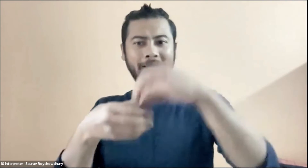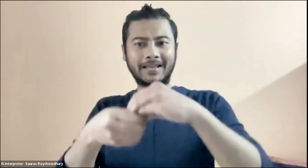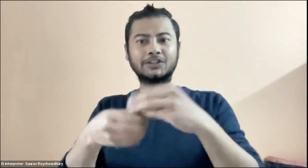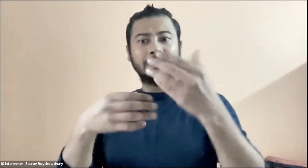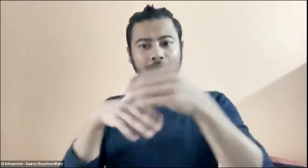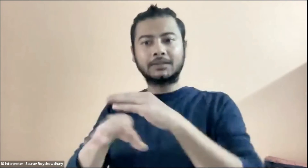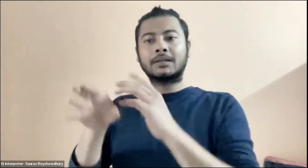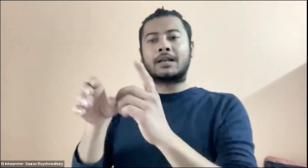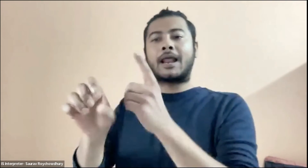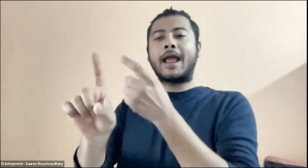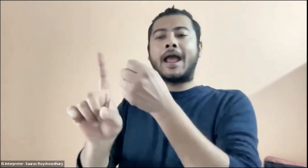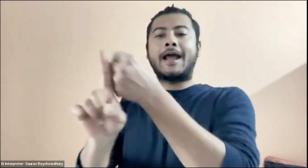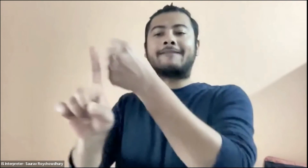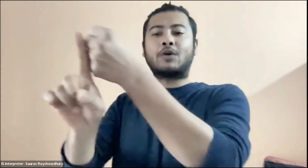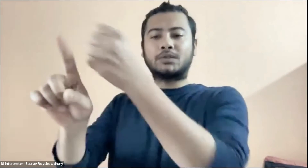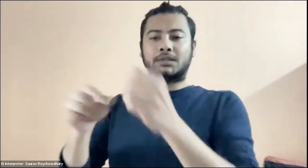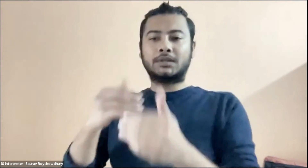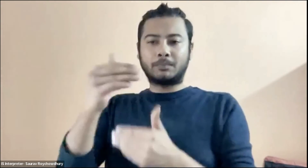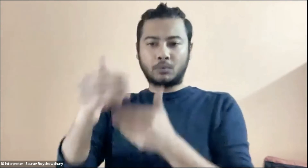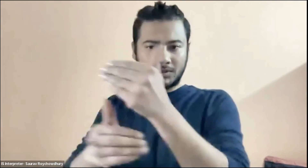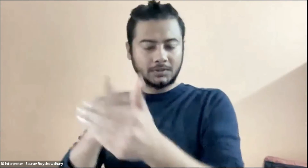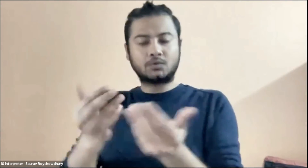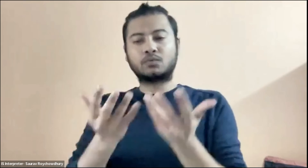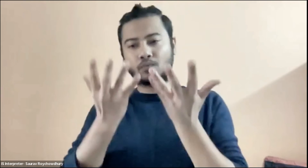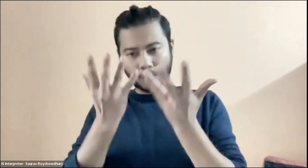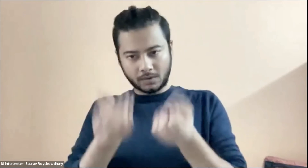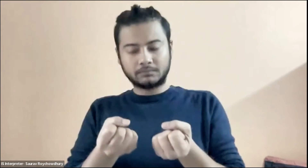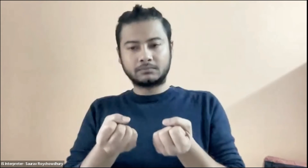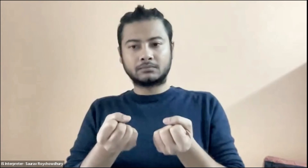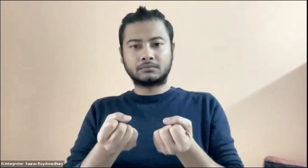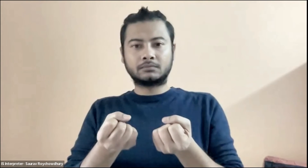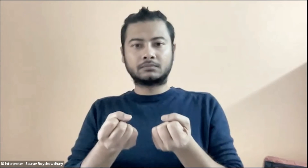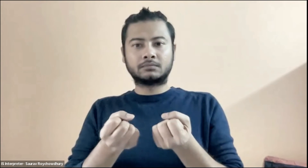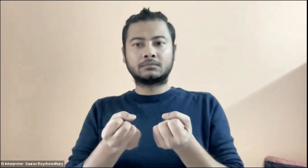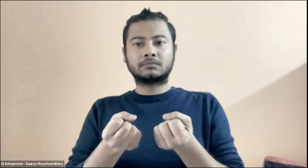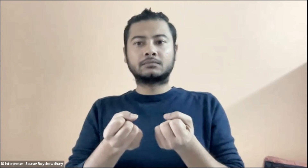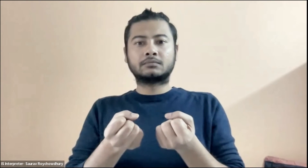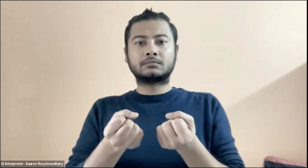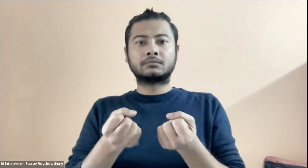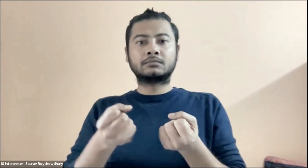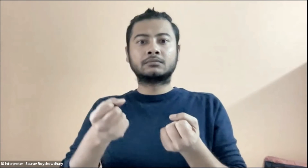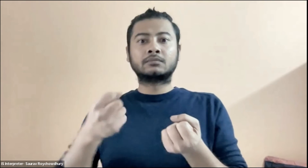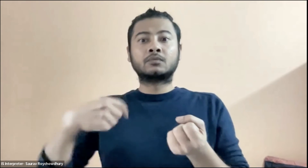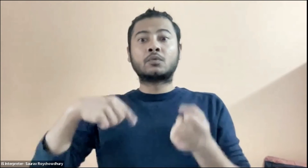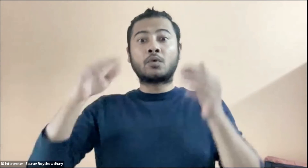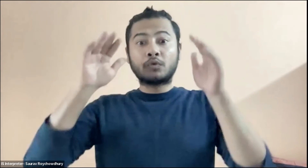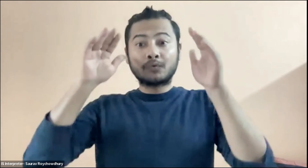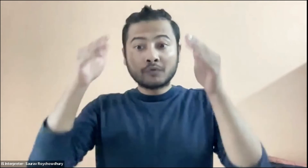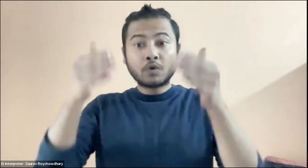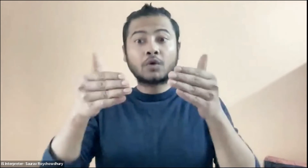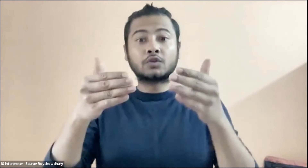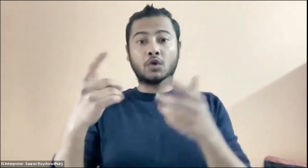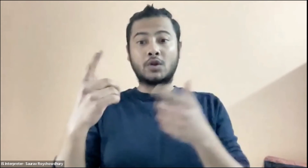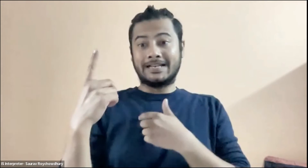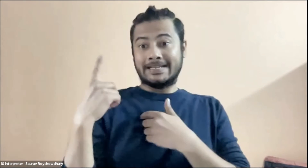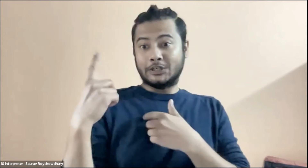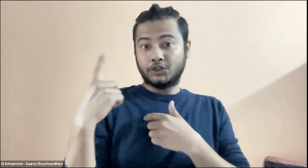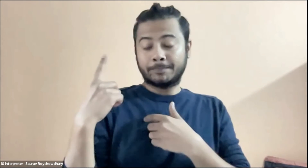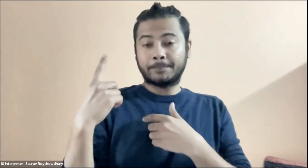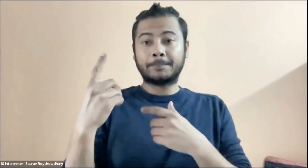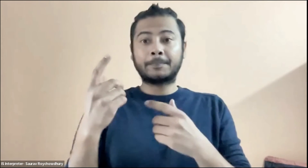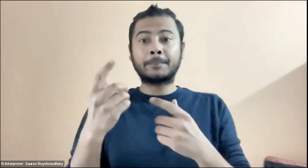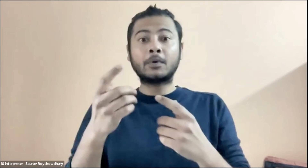process. And what we want to focus on building the leadership and champions in